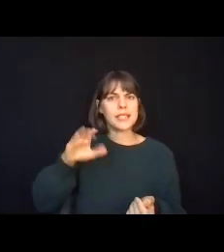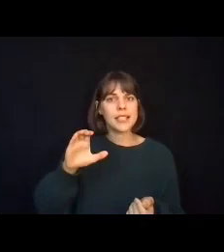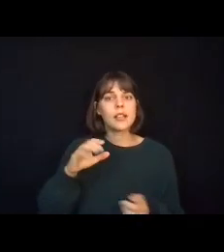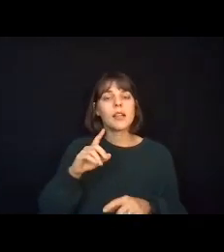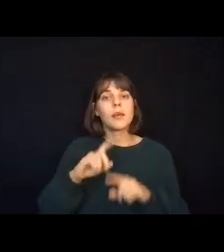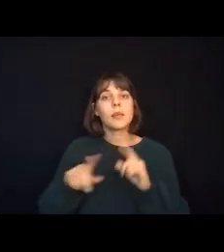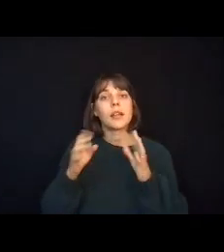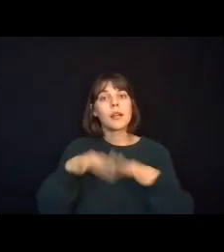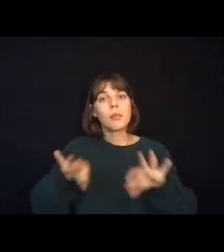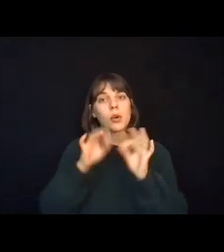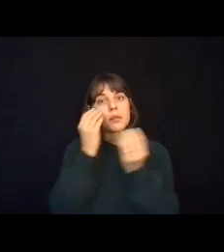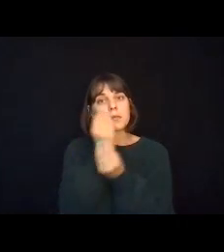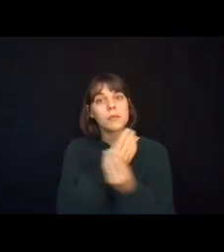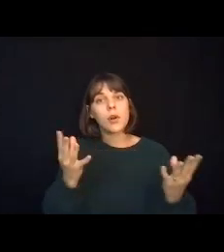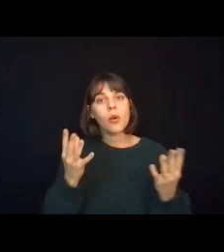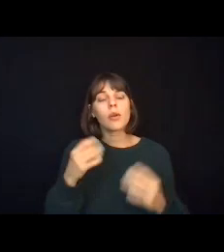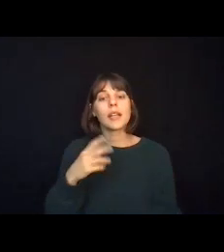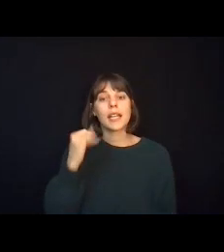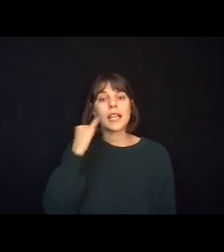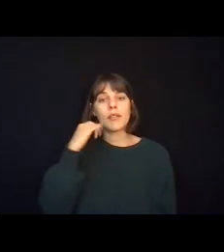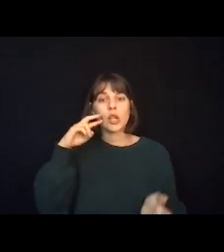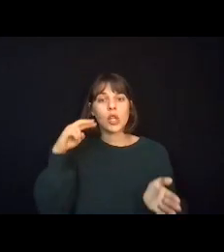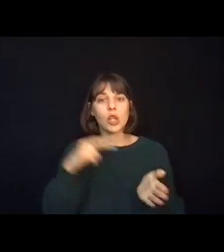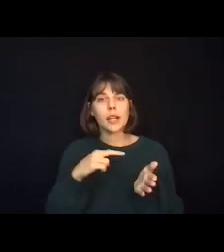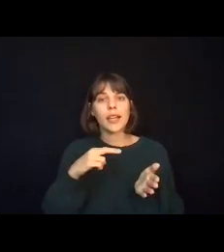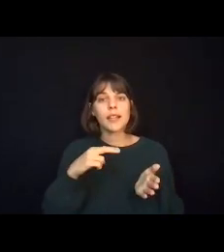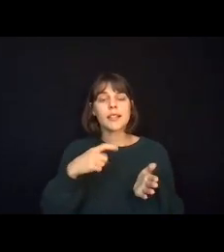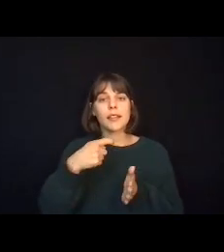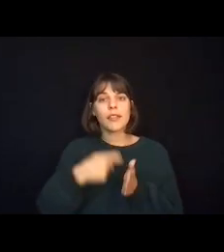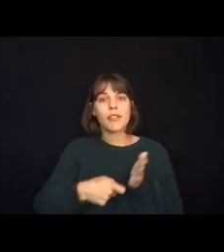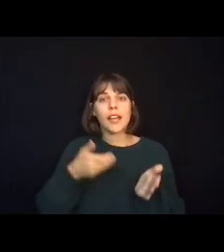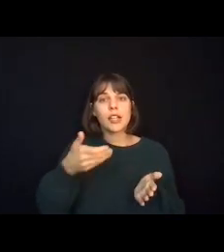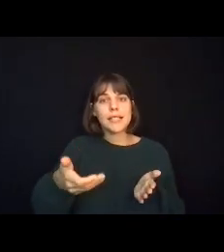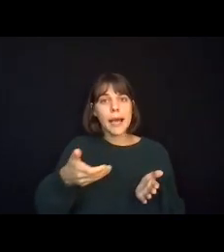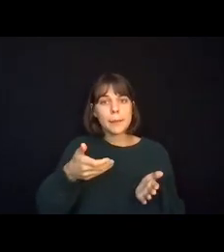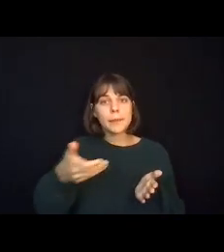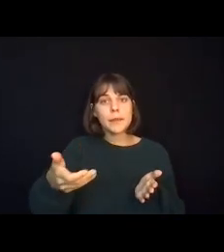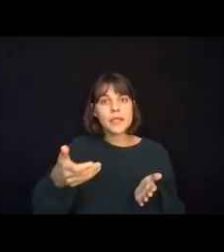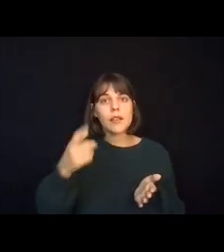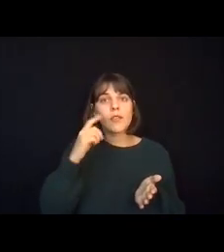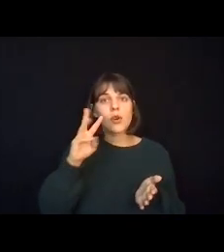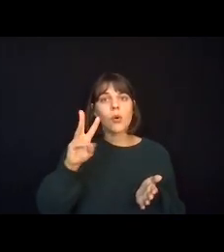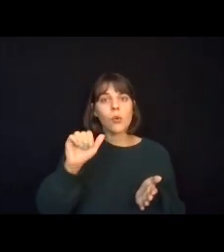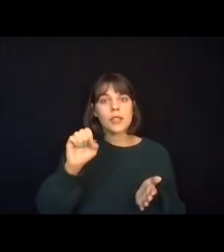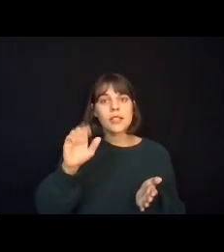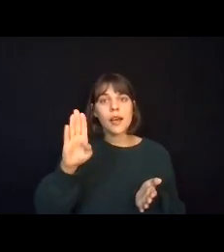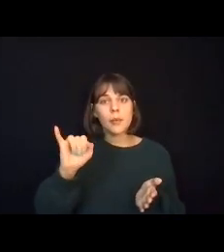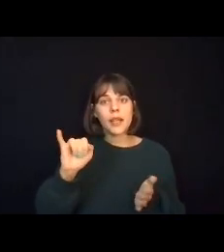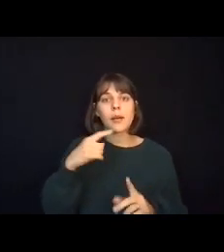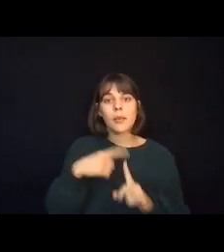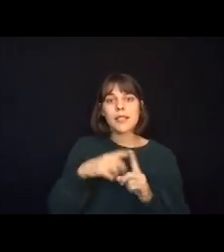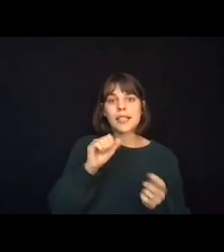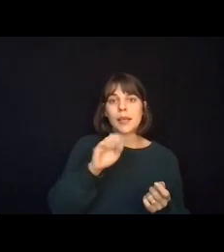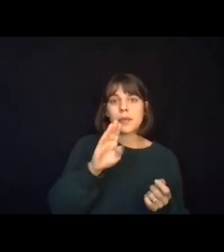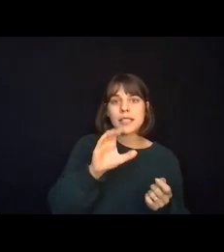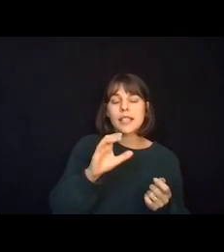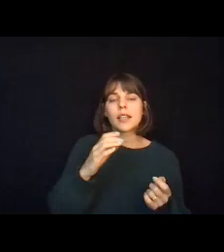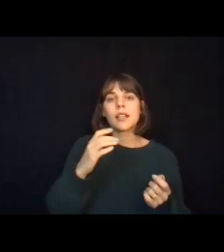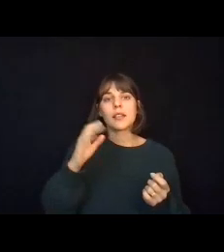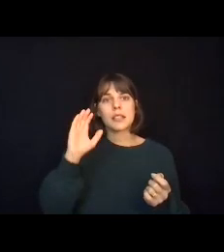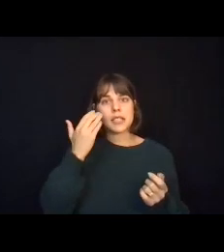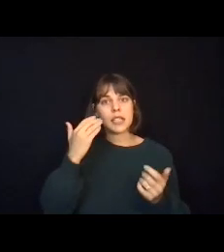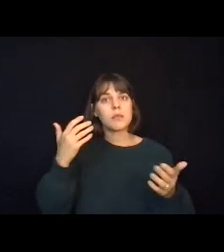note here is that if we do look at the fare taps and Masabi, compared to the full picture of APC, we're pretty close